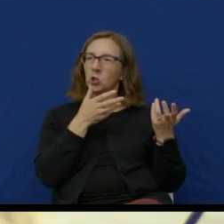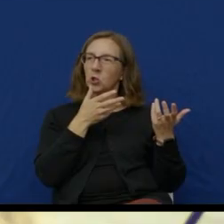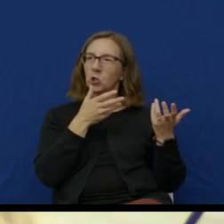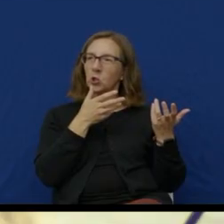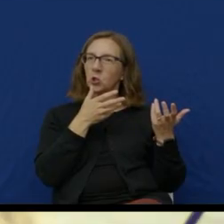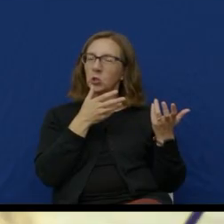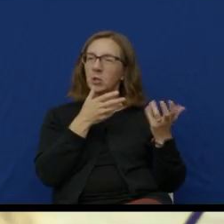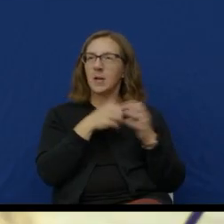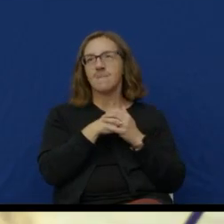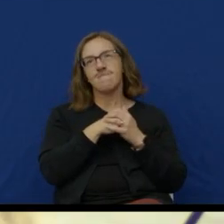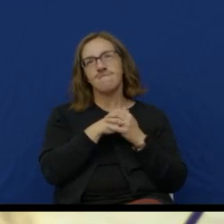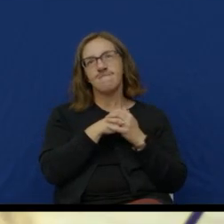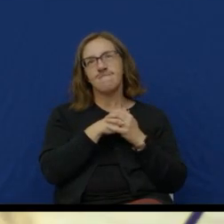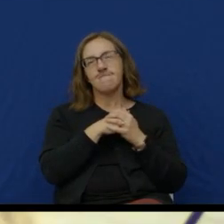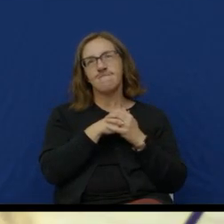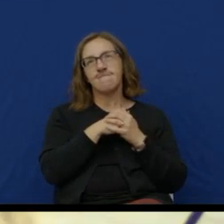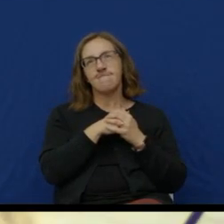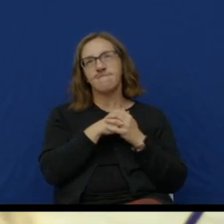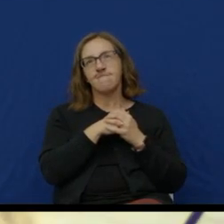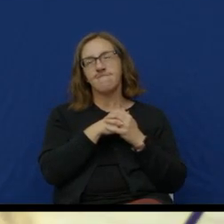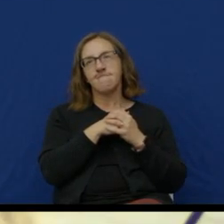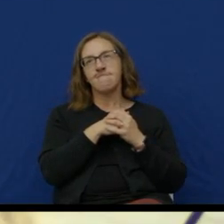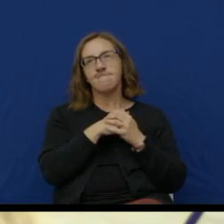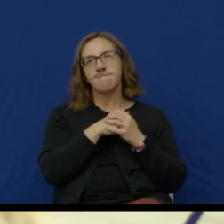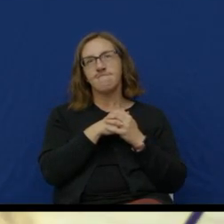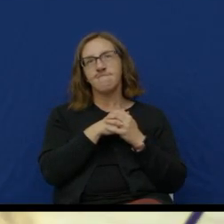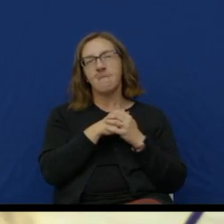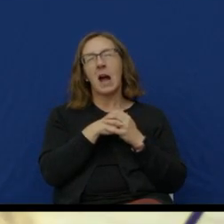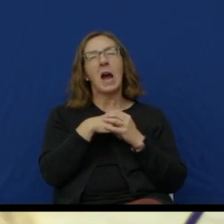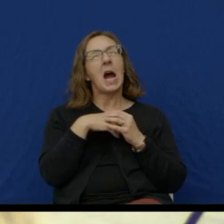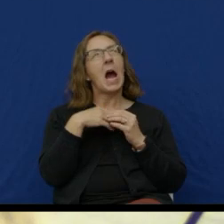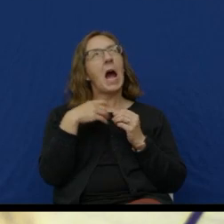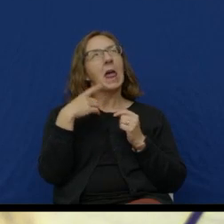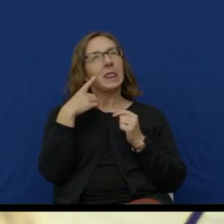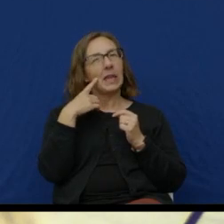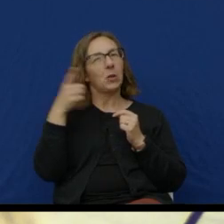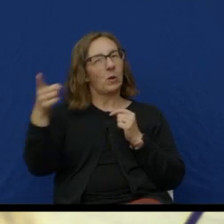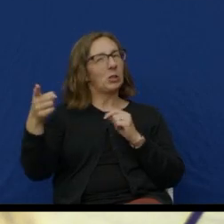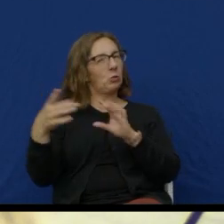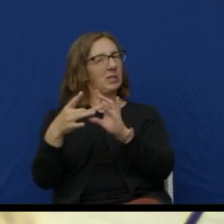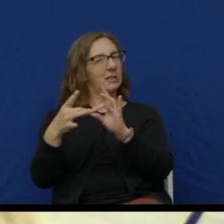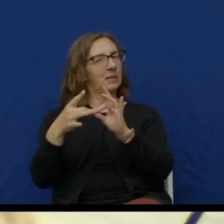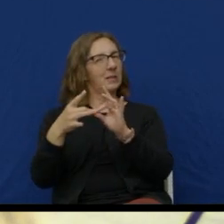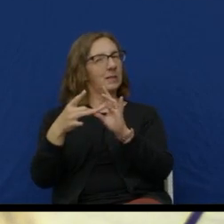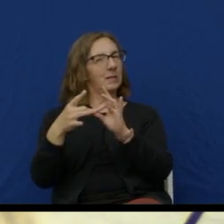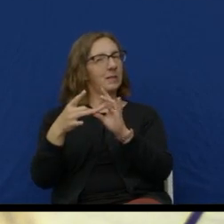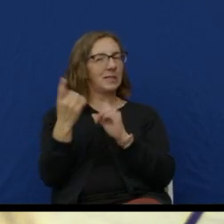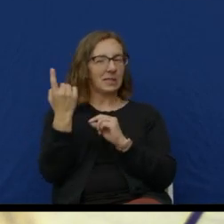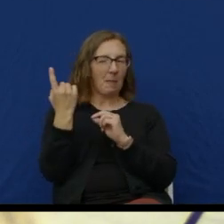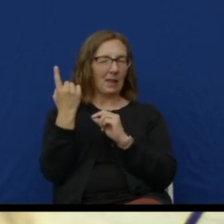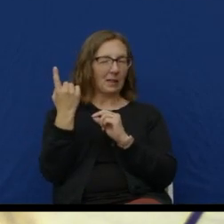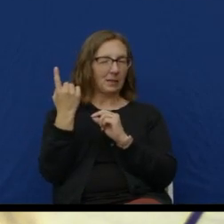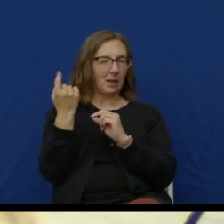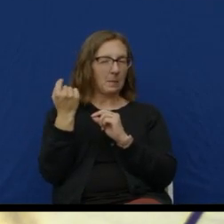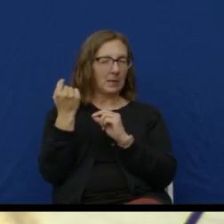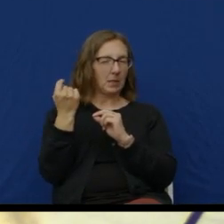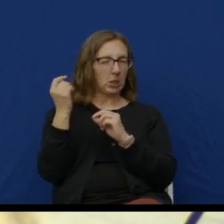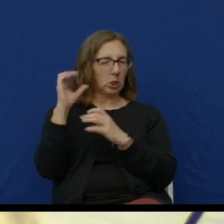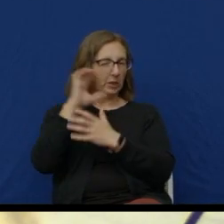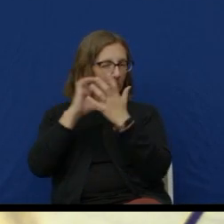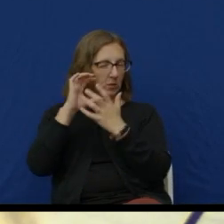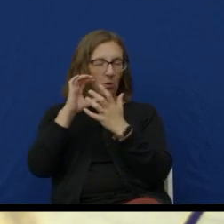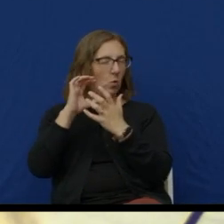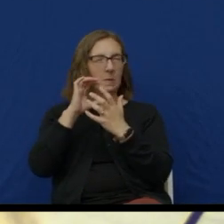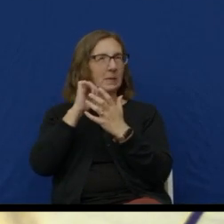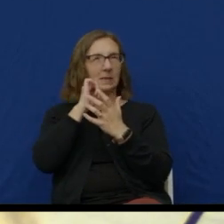so I do think it might connote, as you're saying, something that's either confusing or maybe not what we intended it